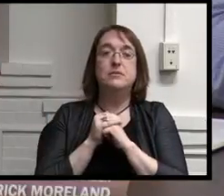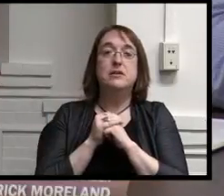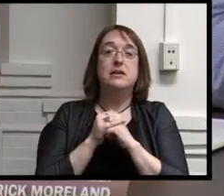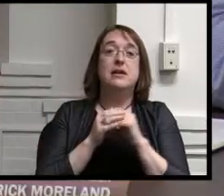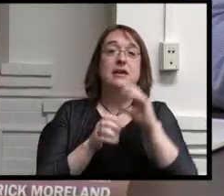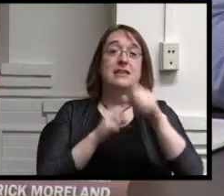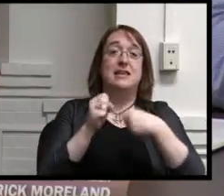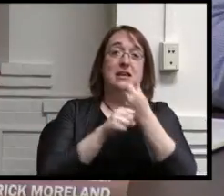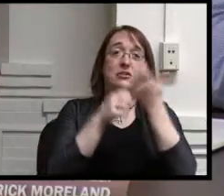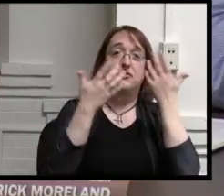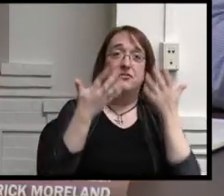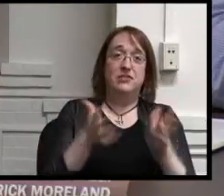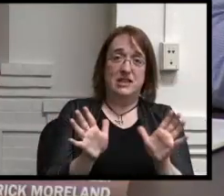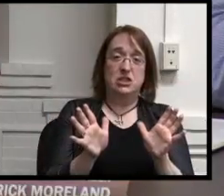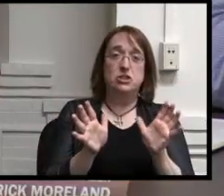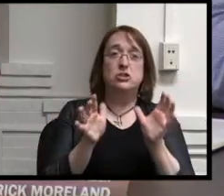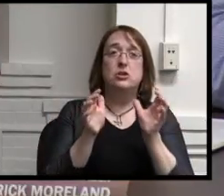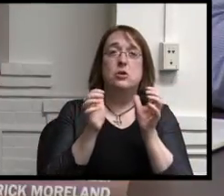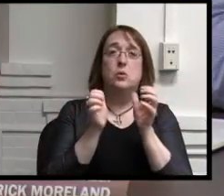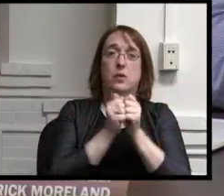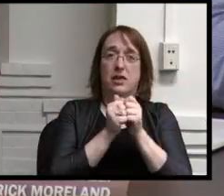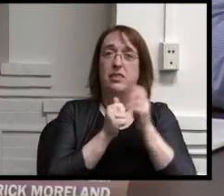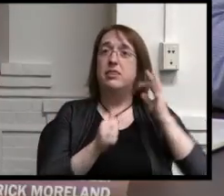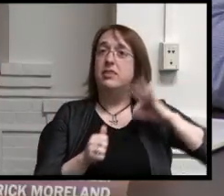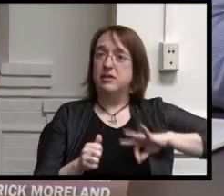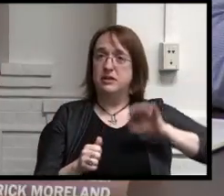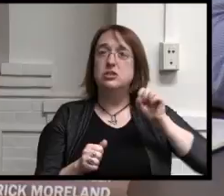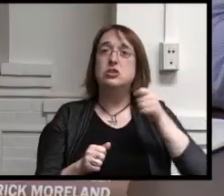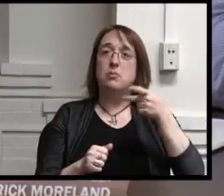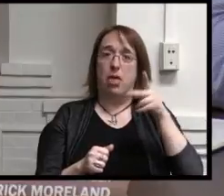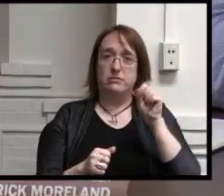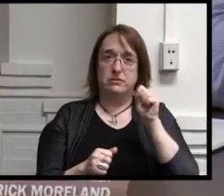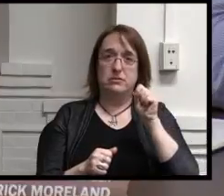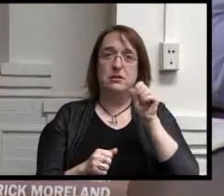with an actual surplus of